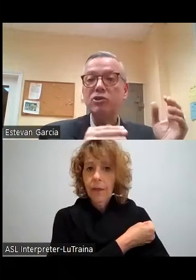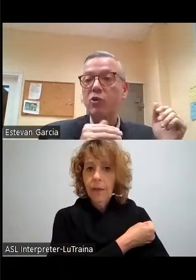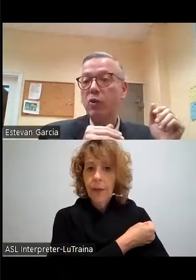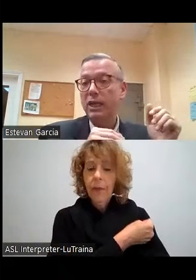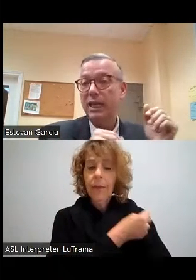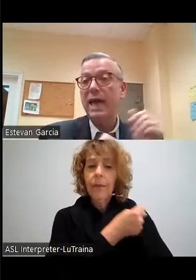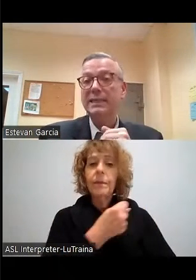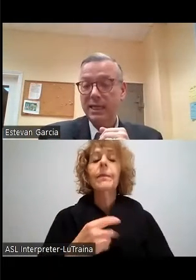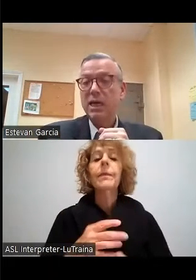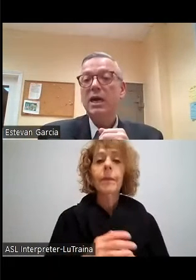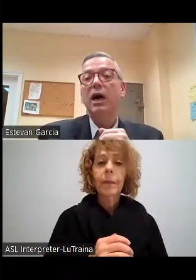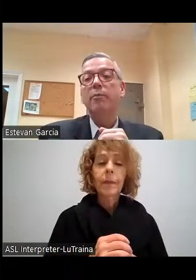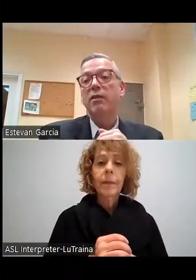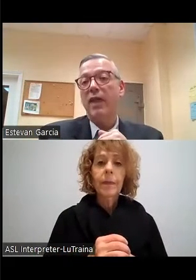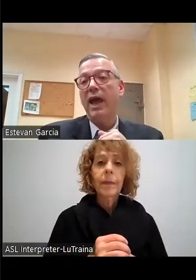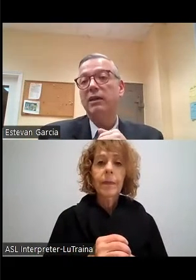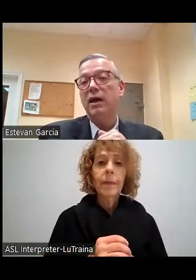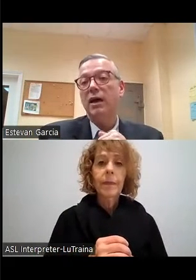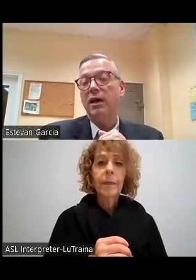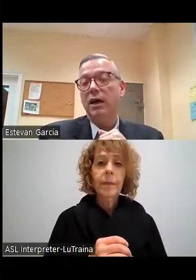are also less